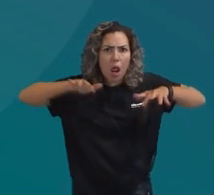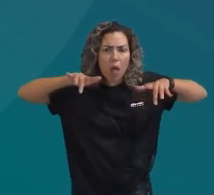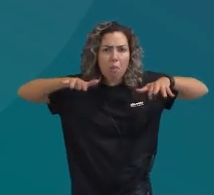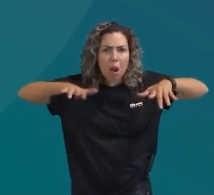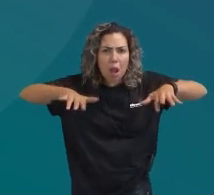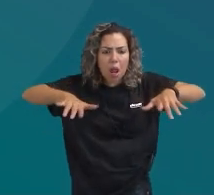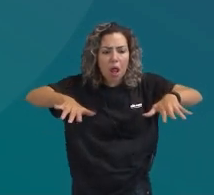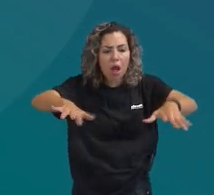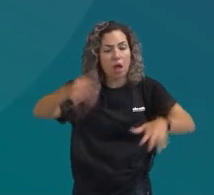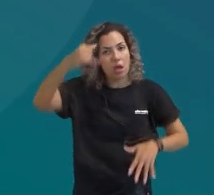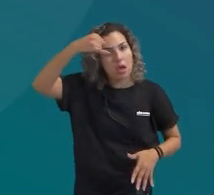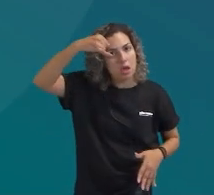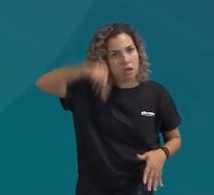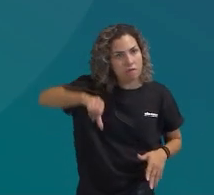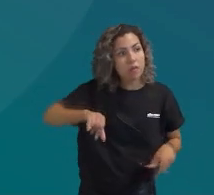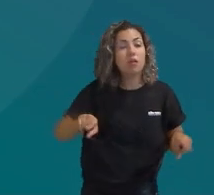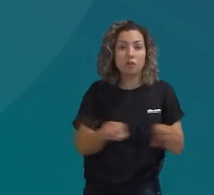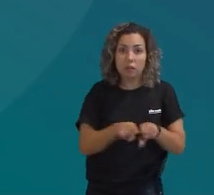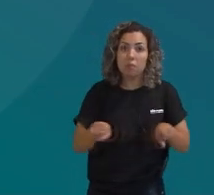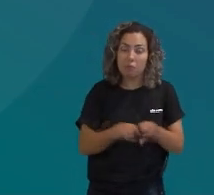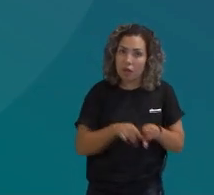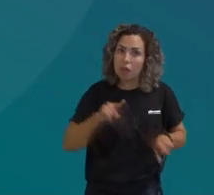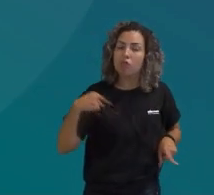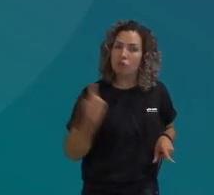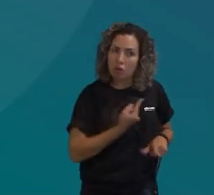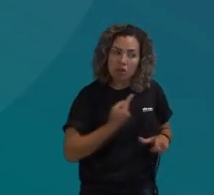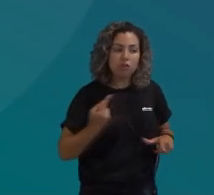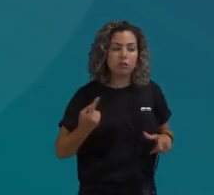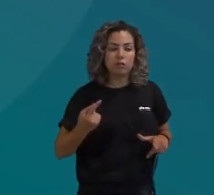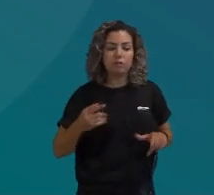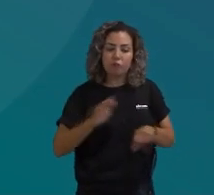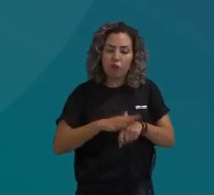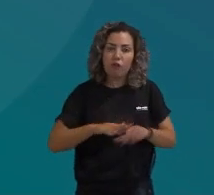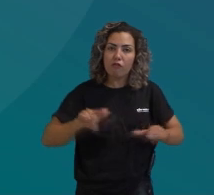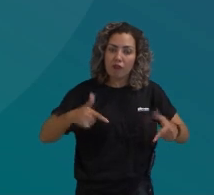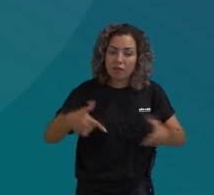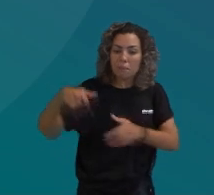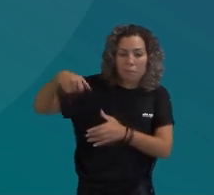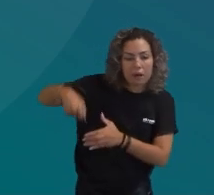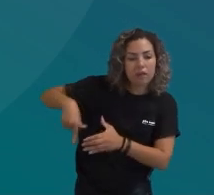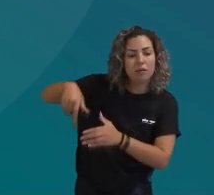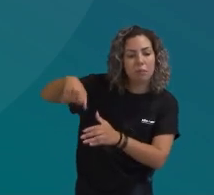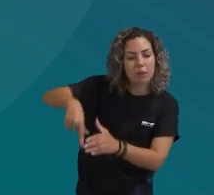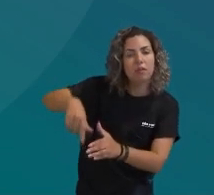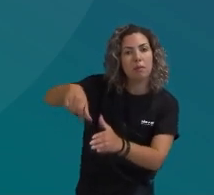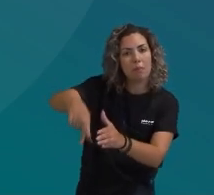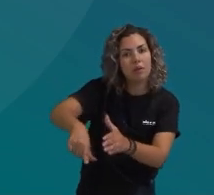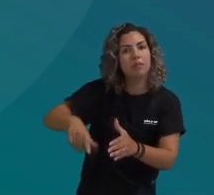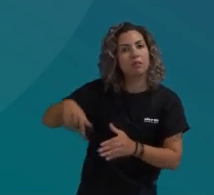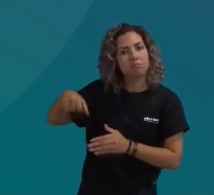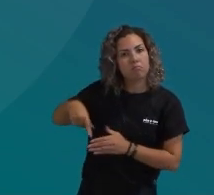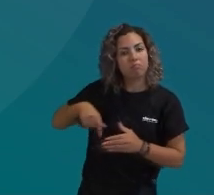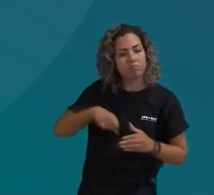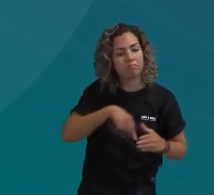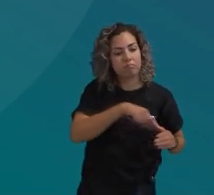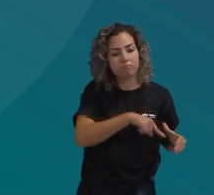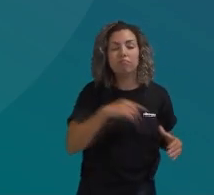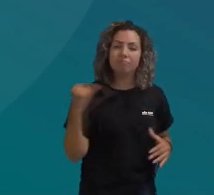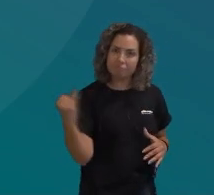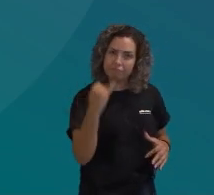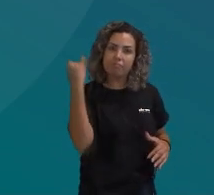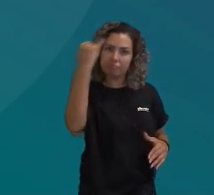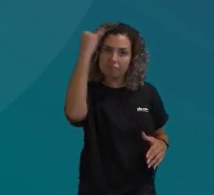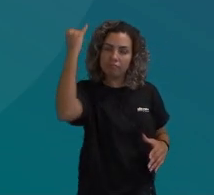Besides that, we are working on the reforestation. We want to restore the riparian forest that used to be